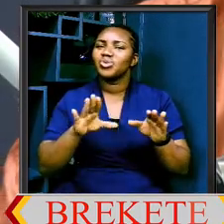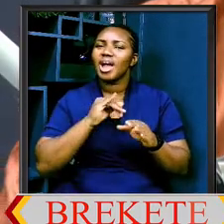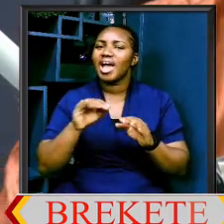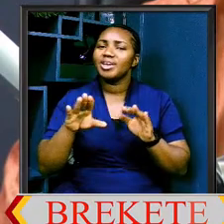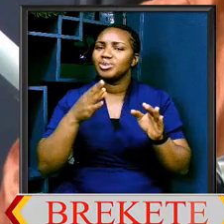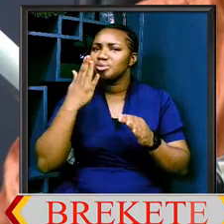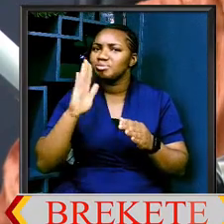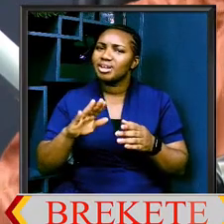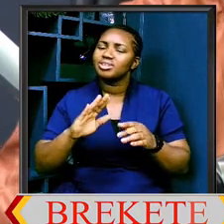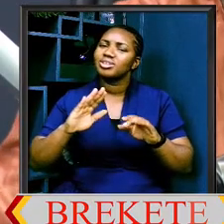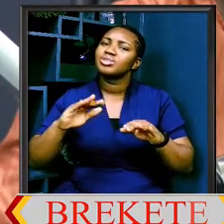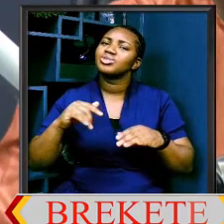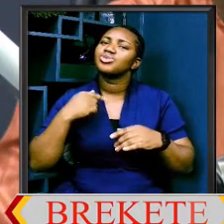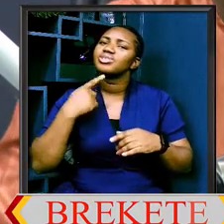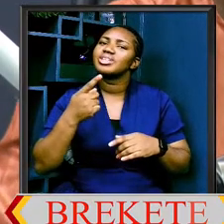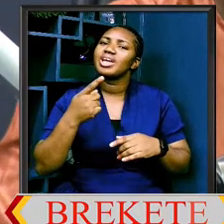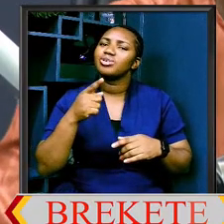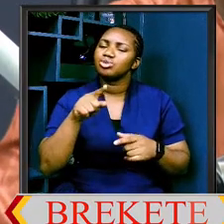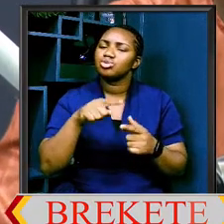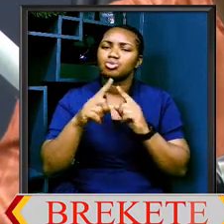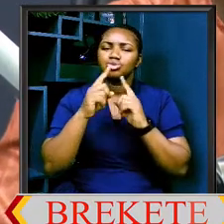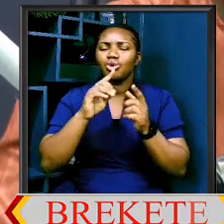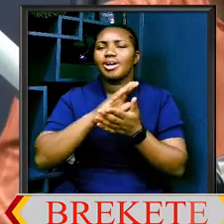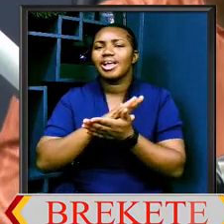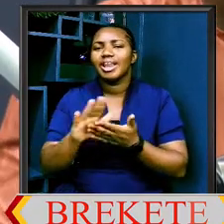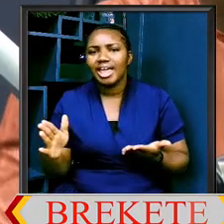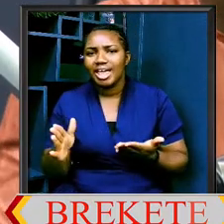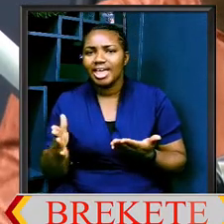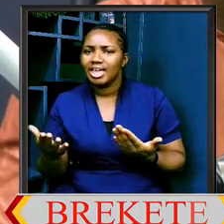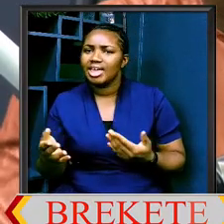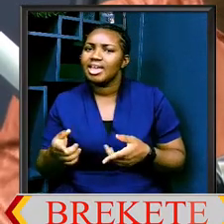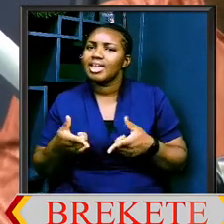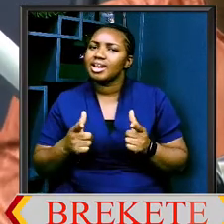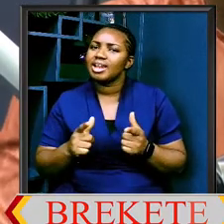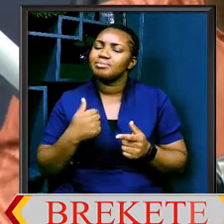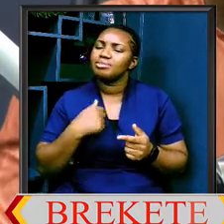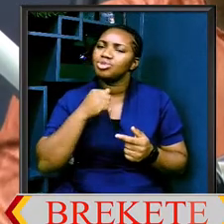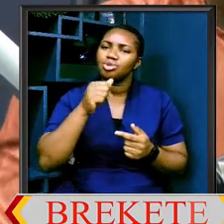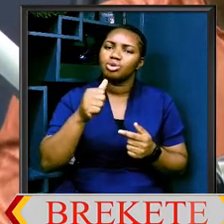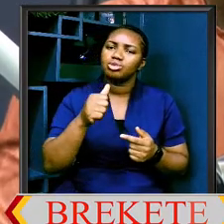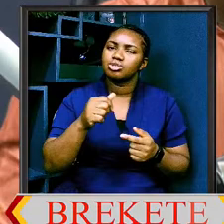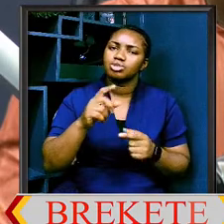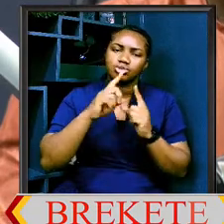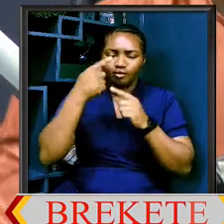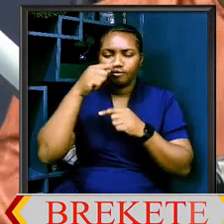give you platform. No, sir. So talk clearly. Make you know be like saying I mean they talk on your behalf. Yes, sir.